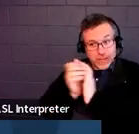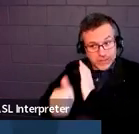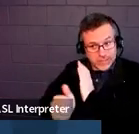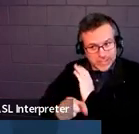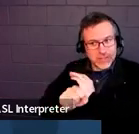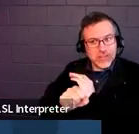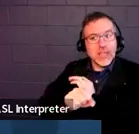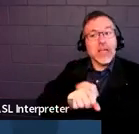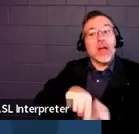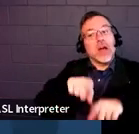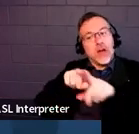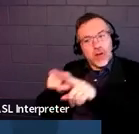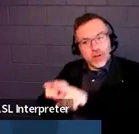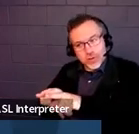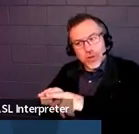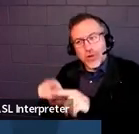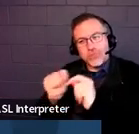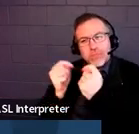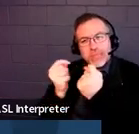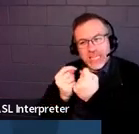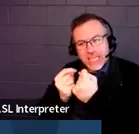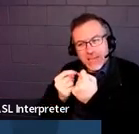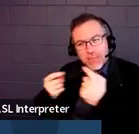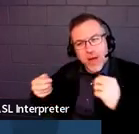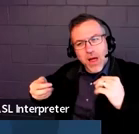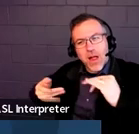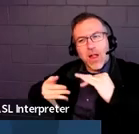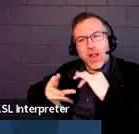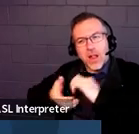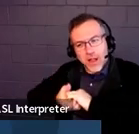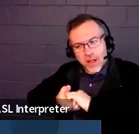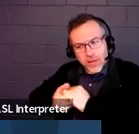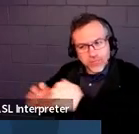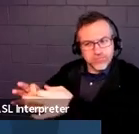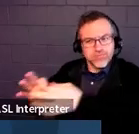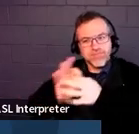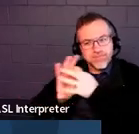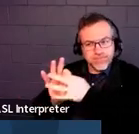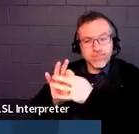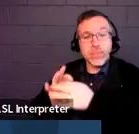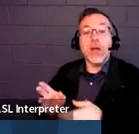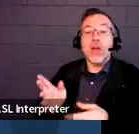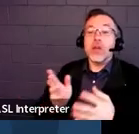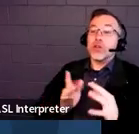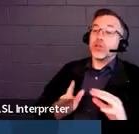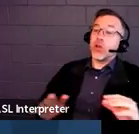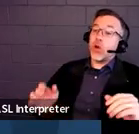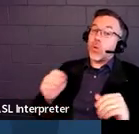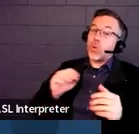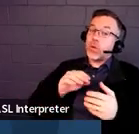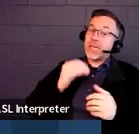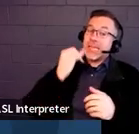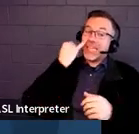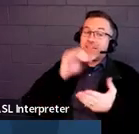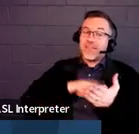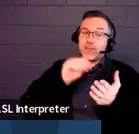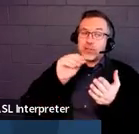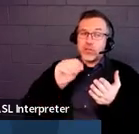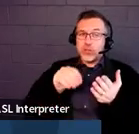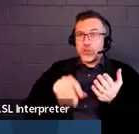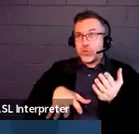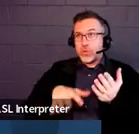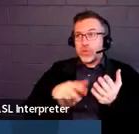interaction within team collaboration. So the more our students are included in these